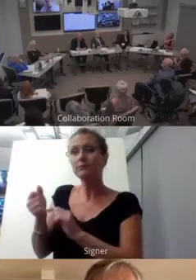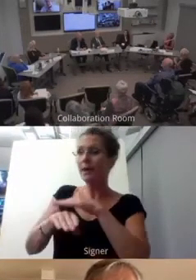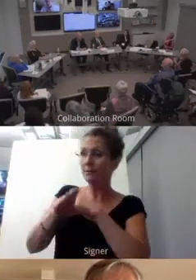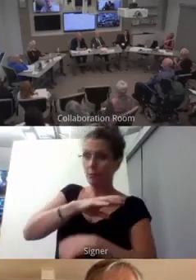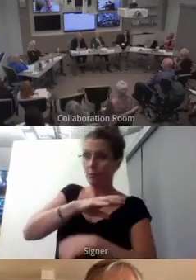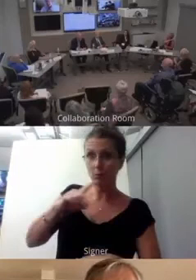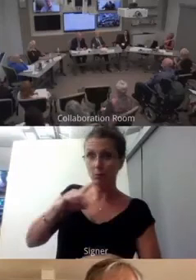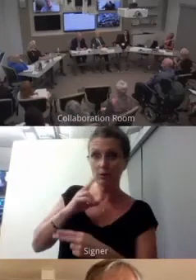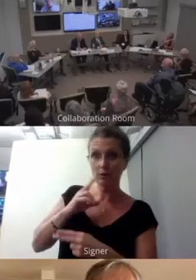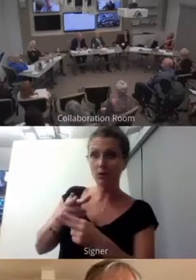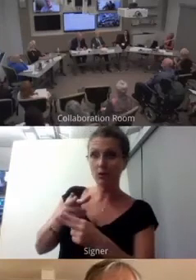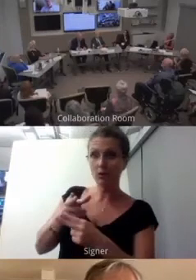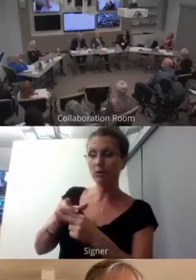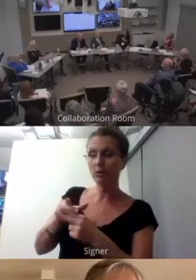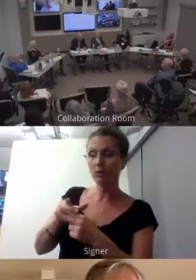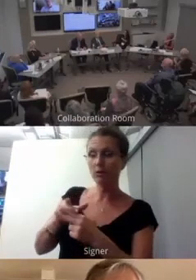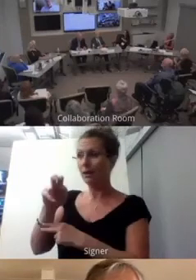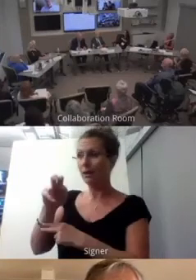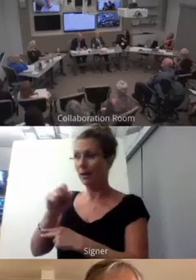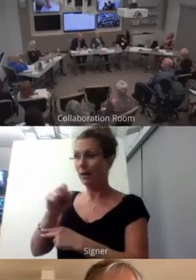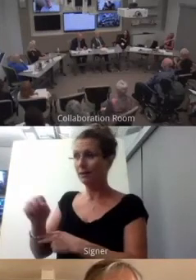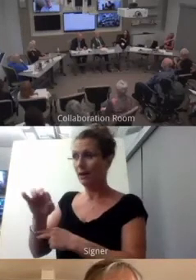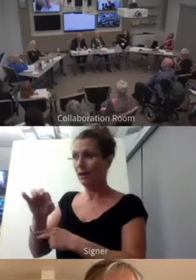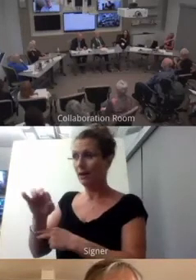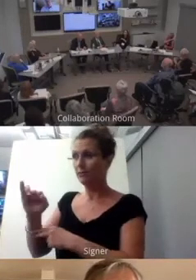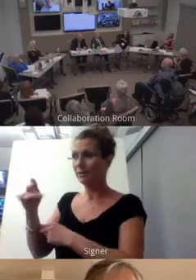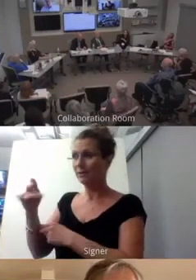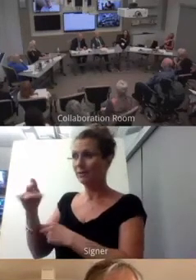spectators. So the